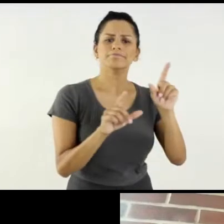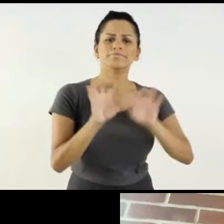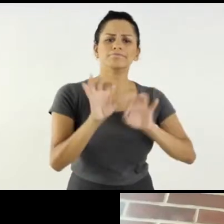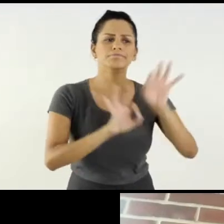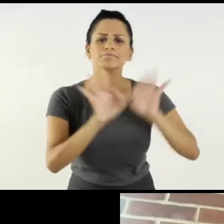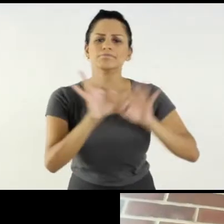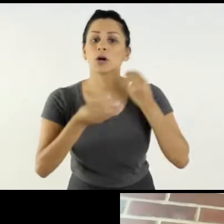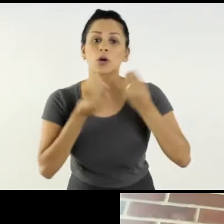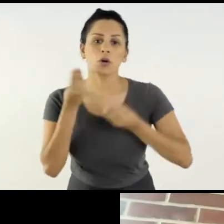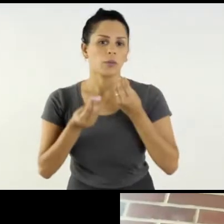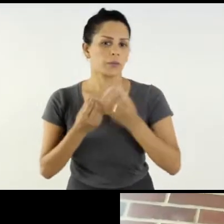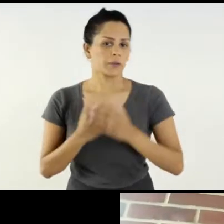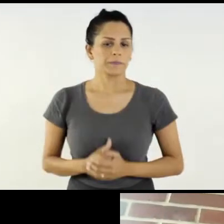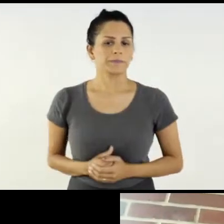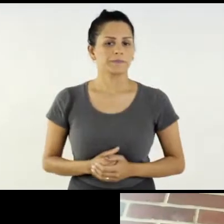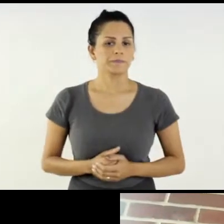economy.